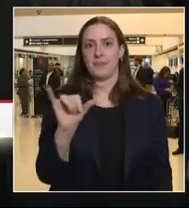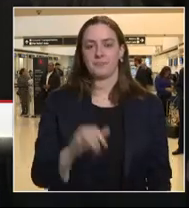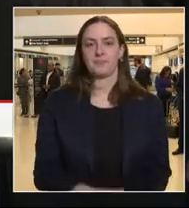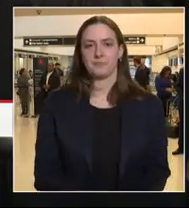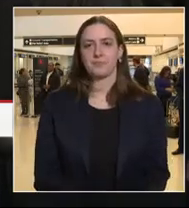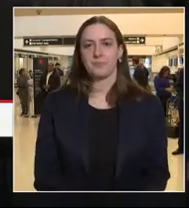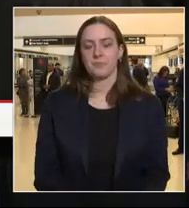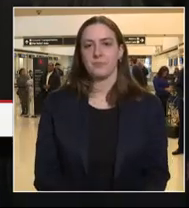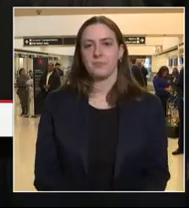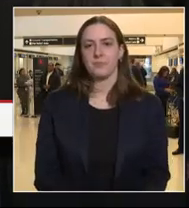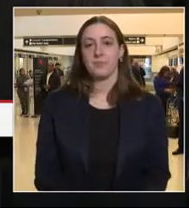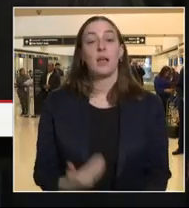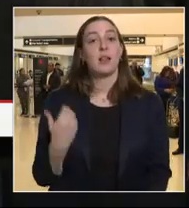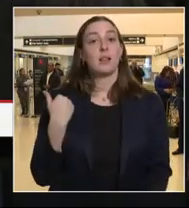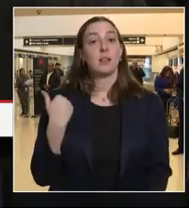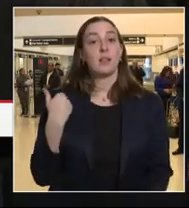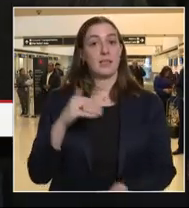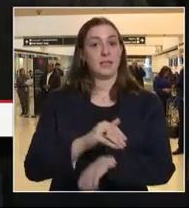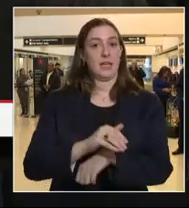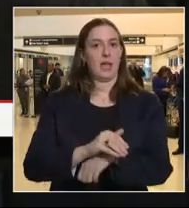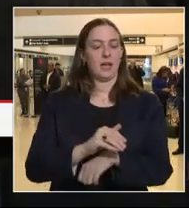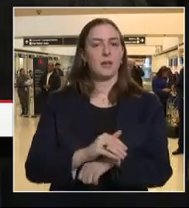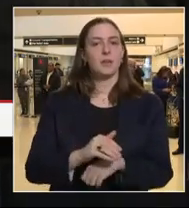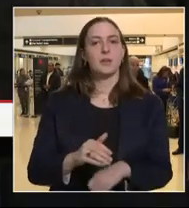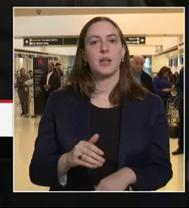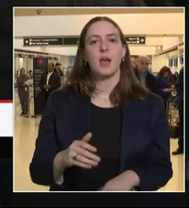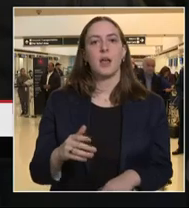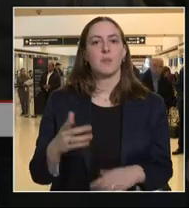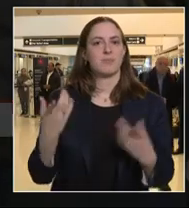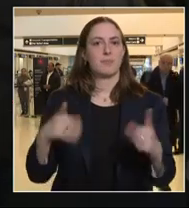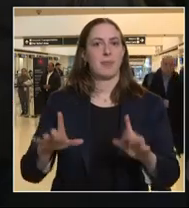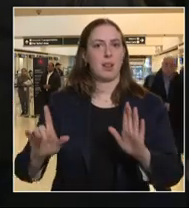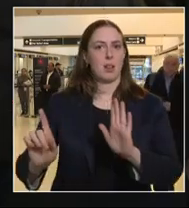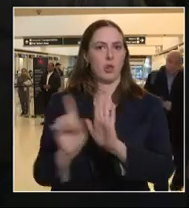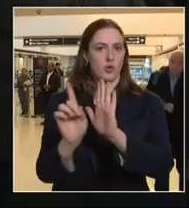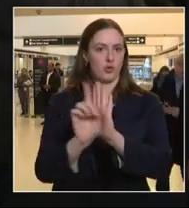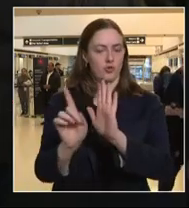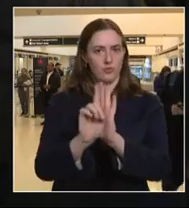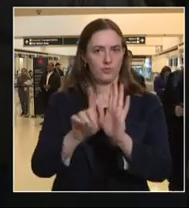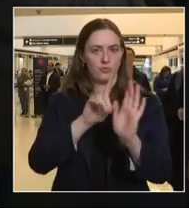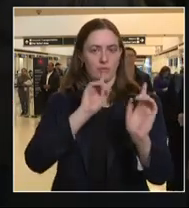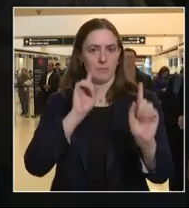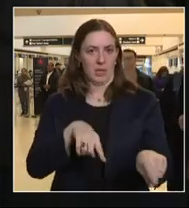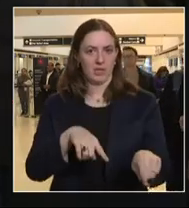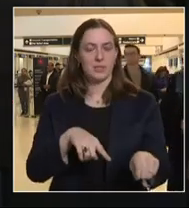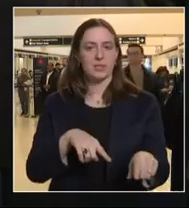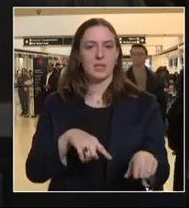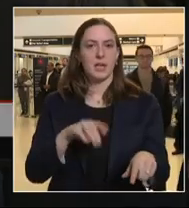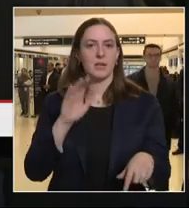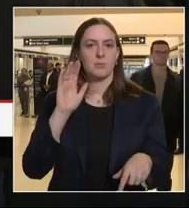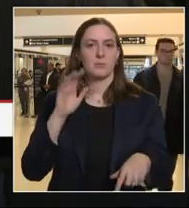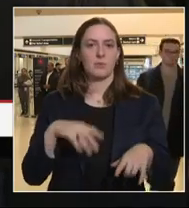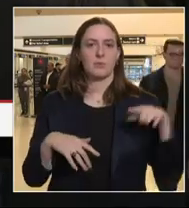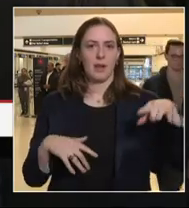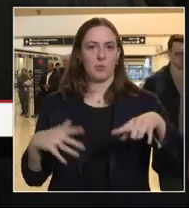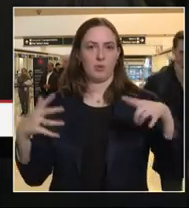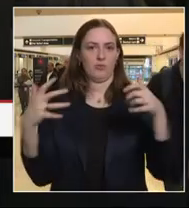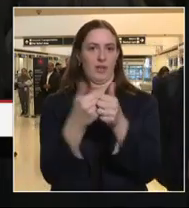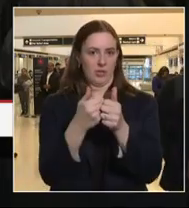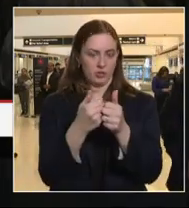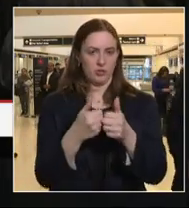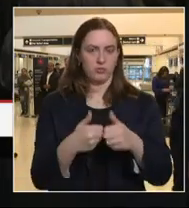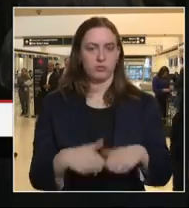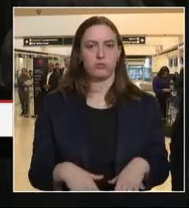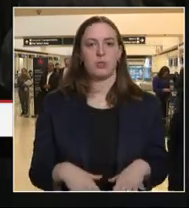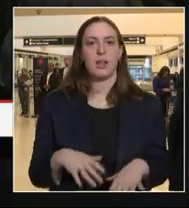sounded an alert, which alerts responders to respond to a report of an aircraft crash on or near the airport.